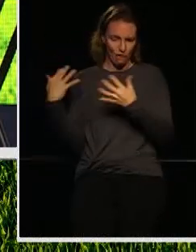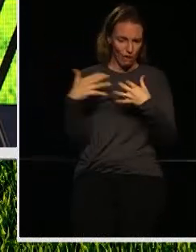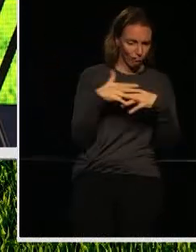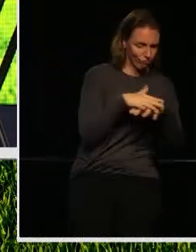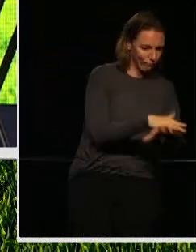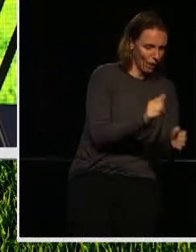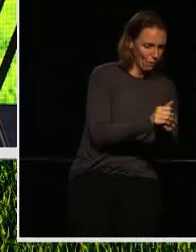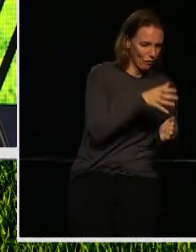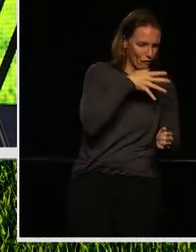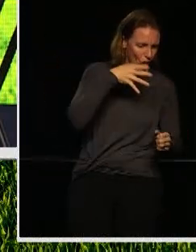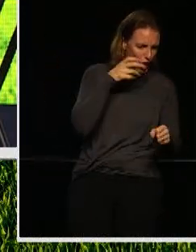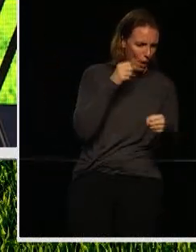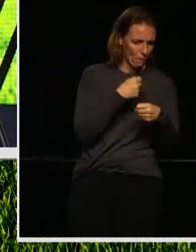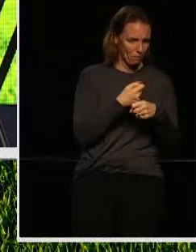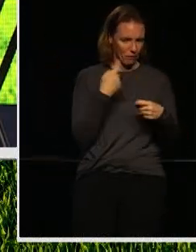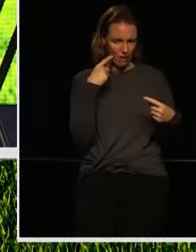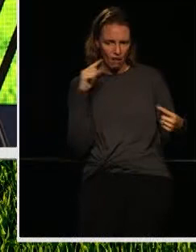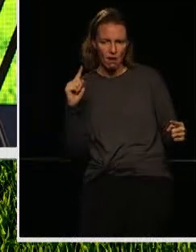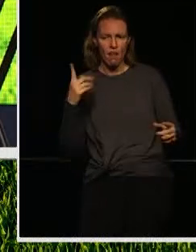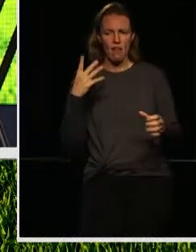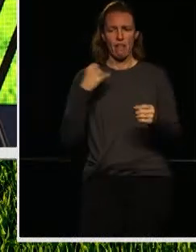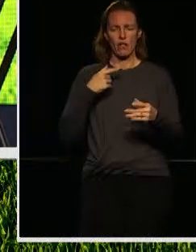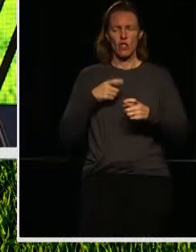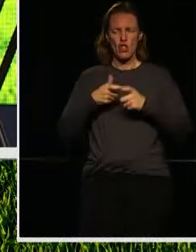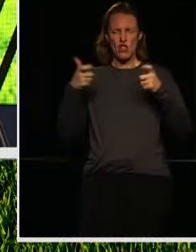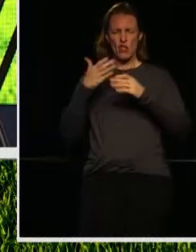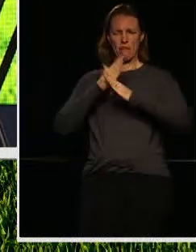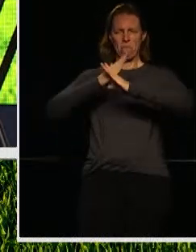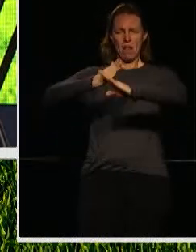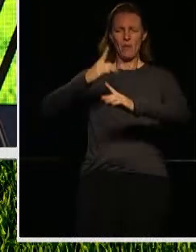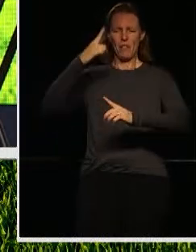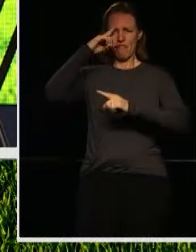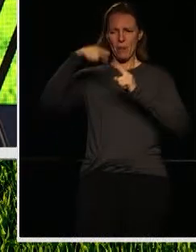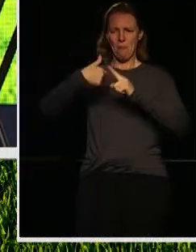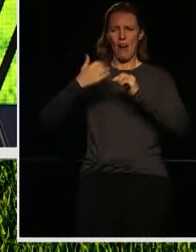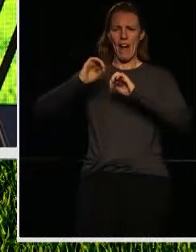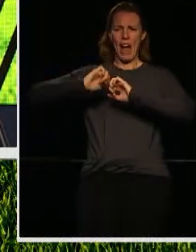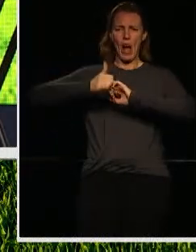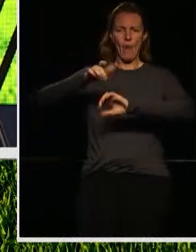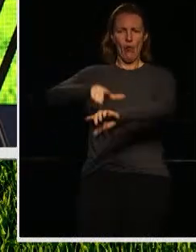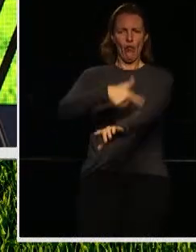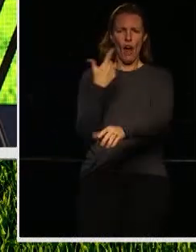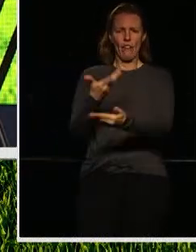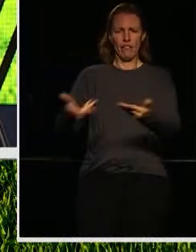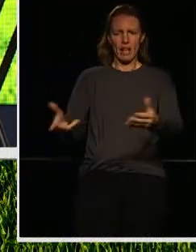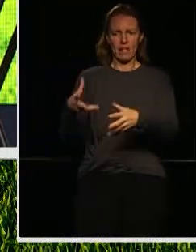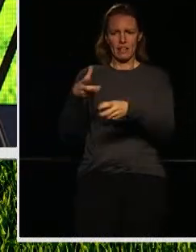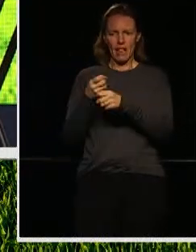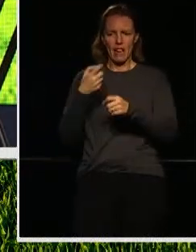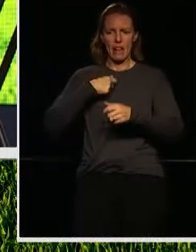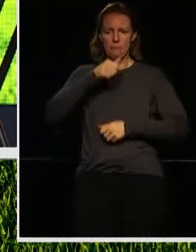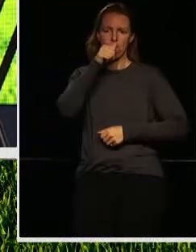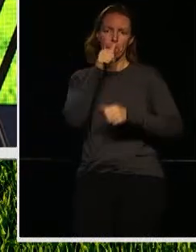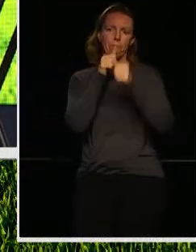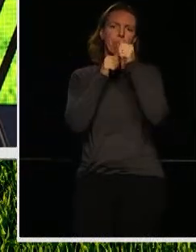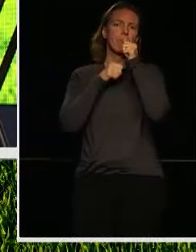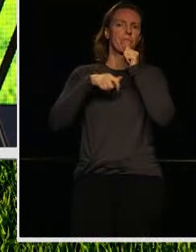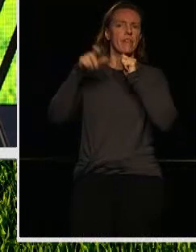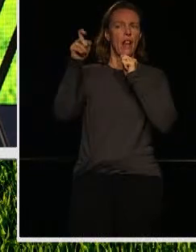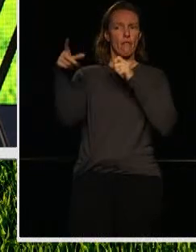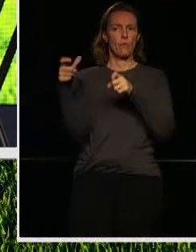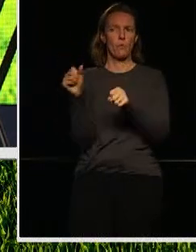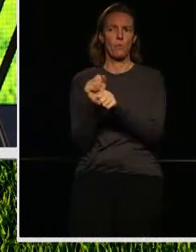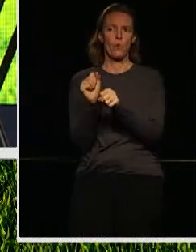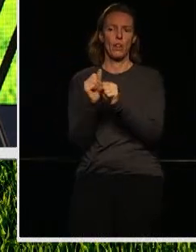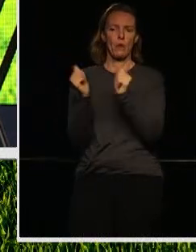that, that's a huge barrier when you think about how long things take, the patience that you have to work